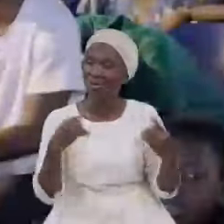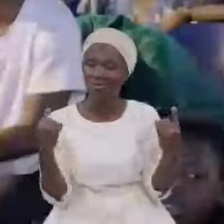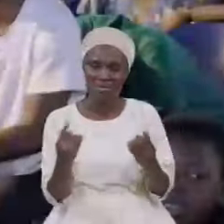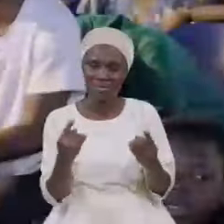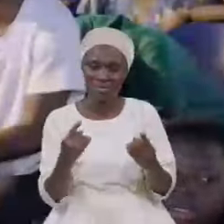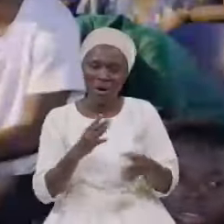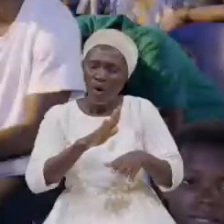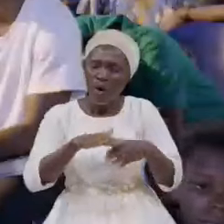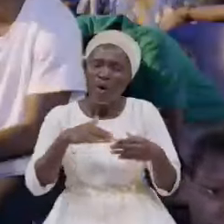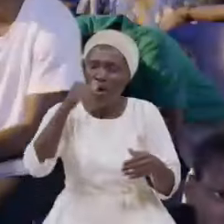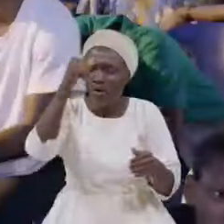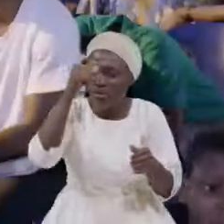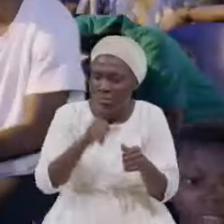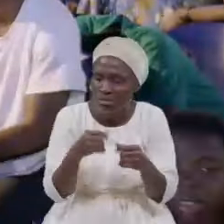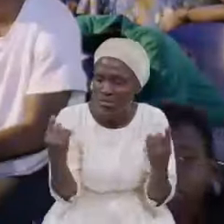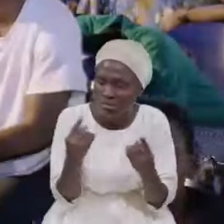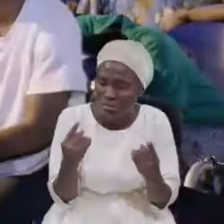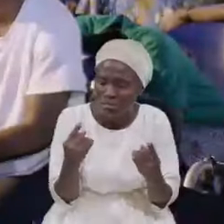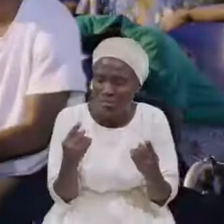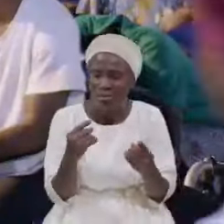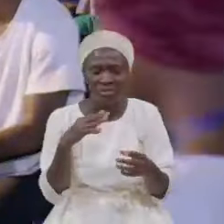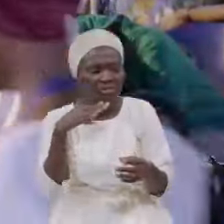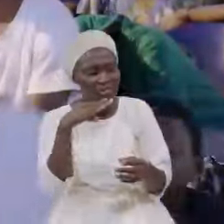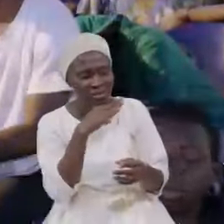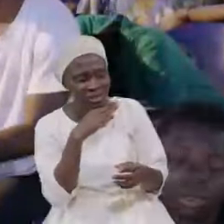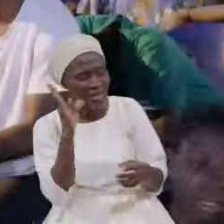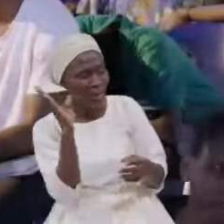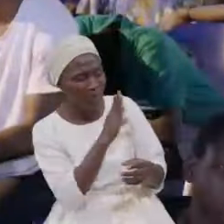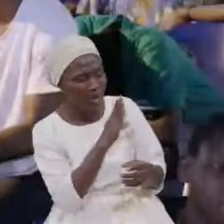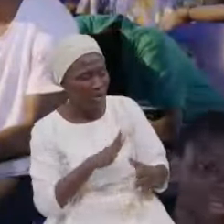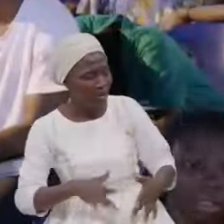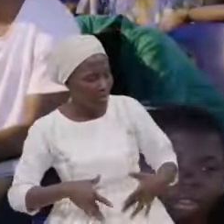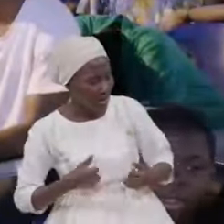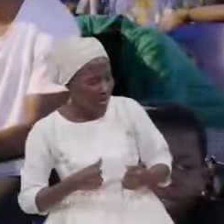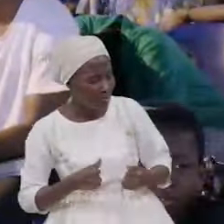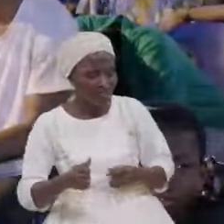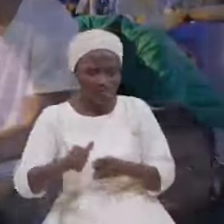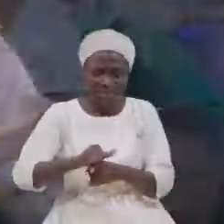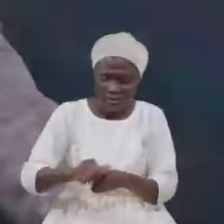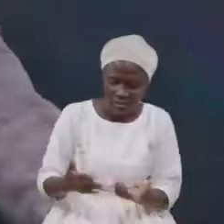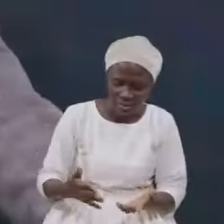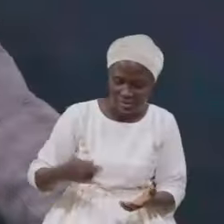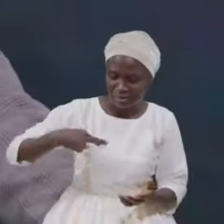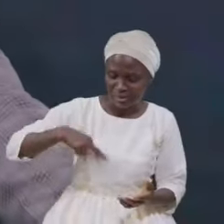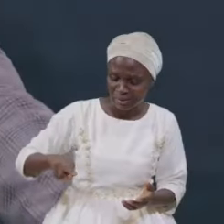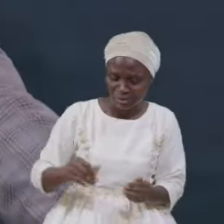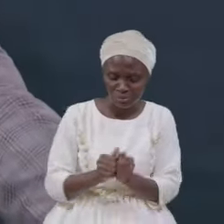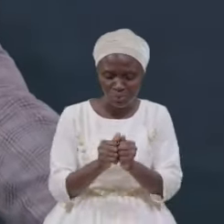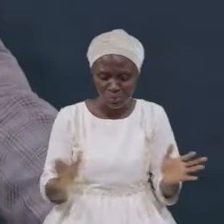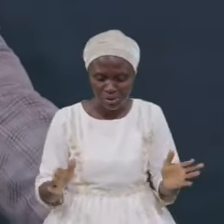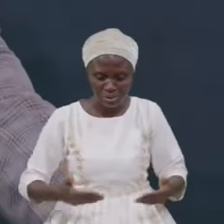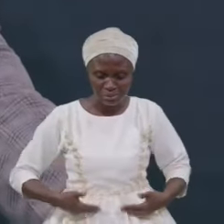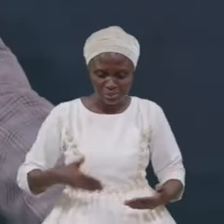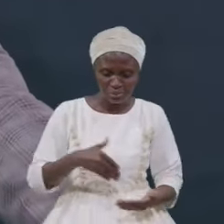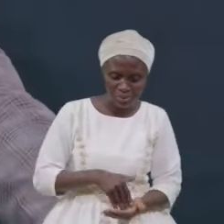the life I've been living, religious but unrighteous. I remember